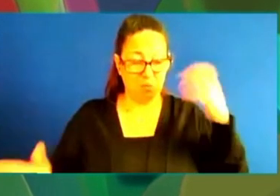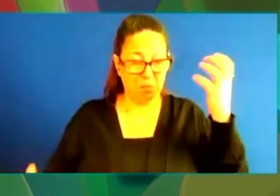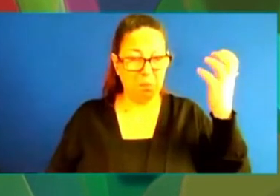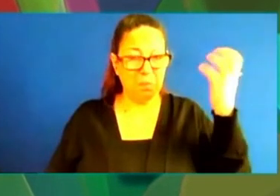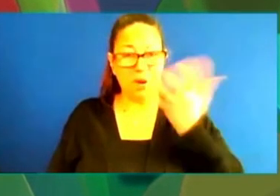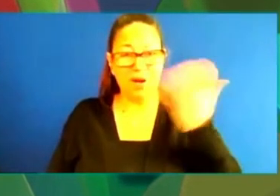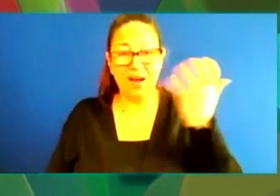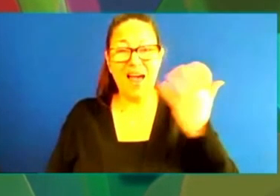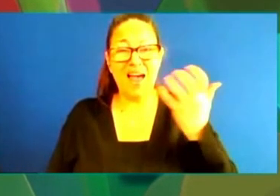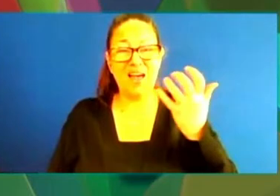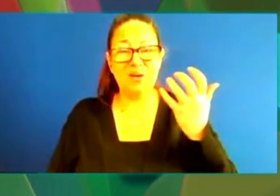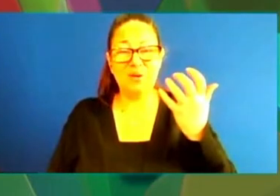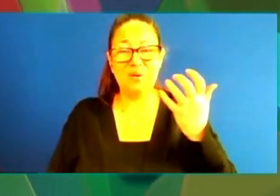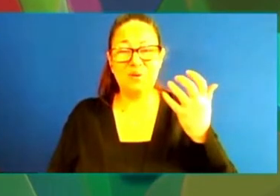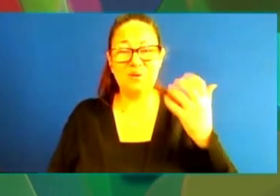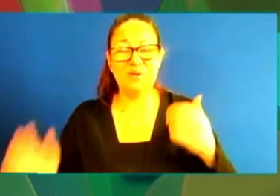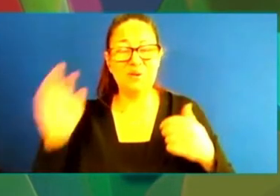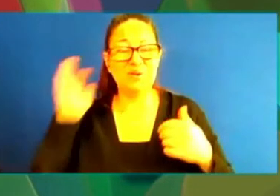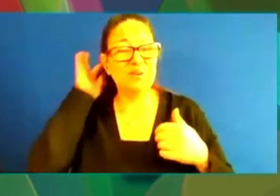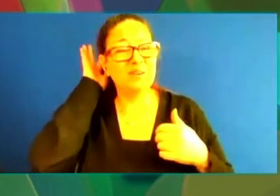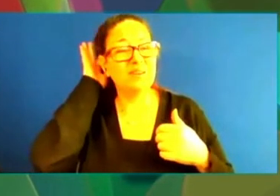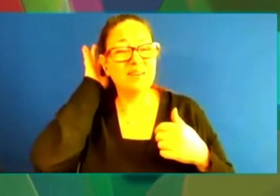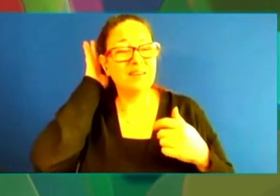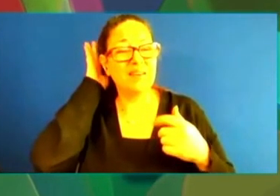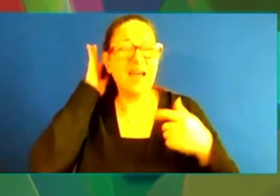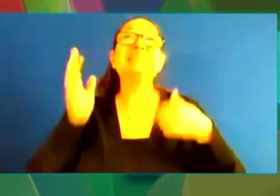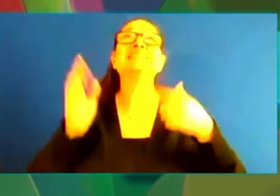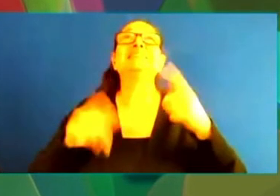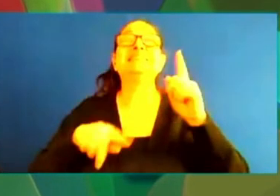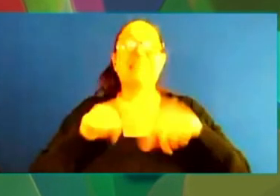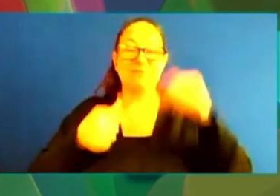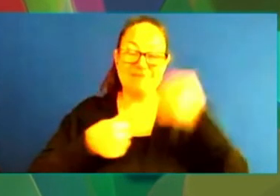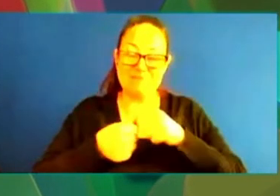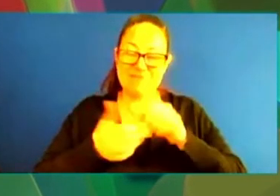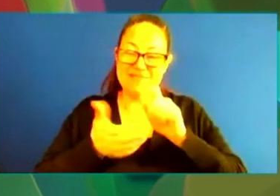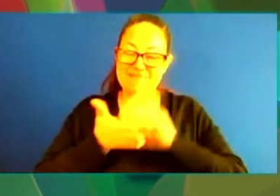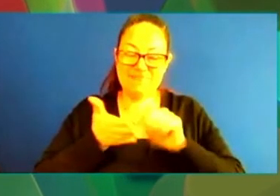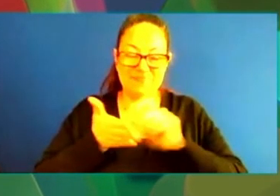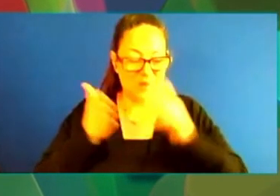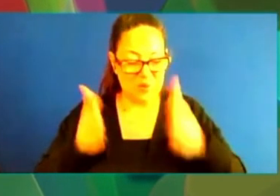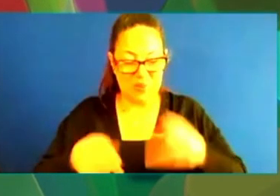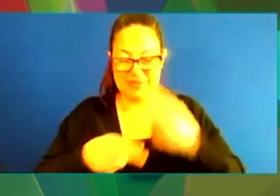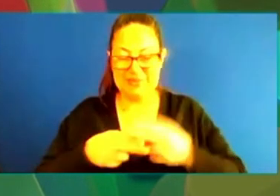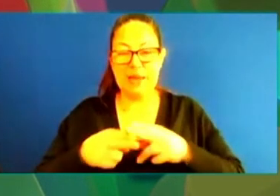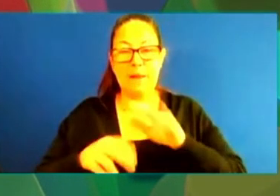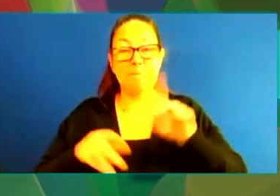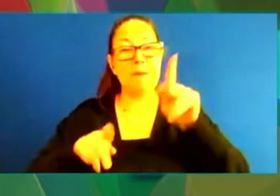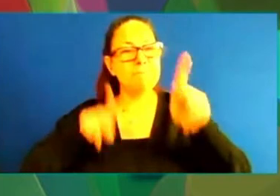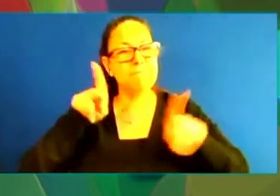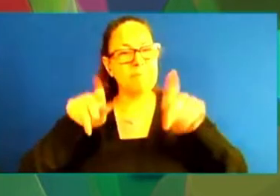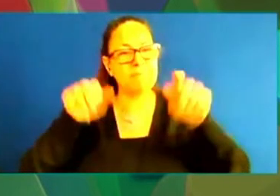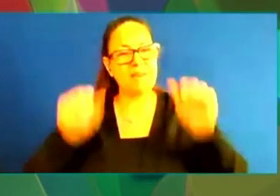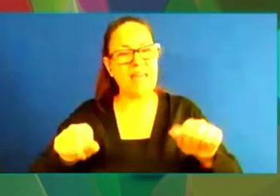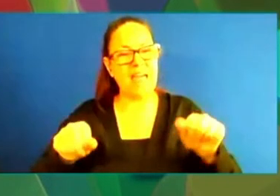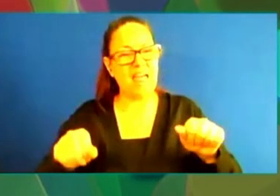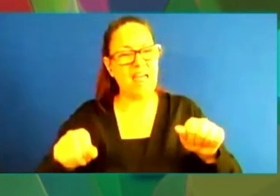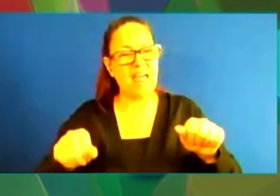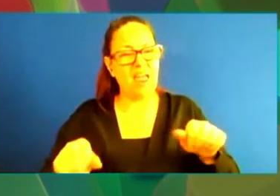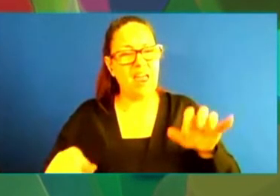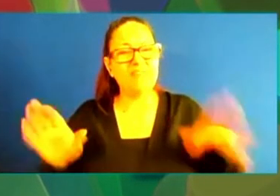was, I'm remiss of the author's name, but The People Could Fly. Do you remember, was